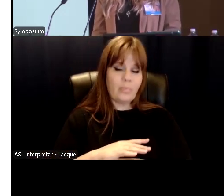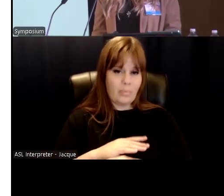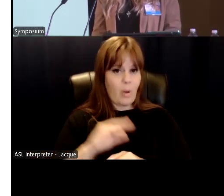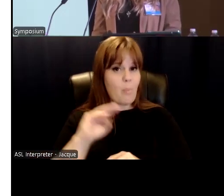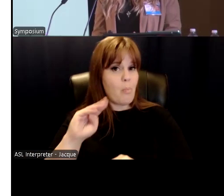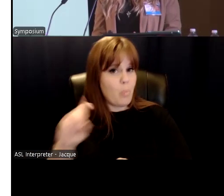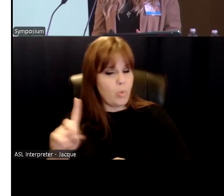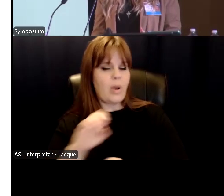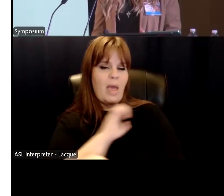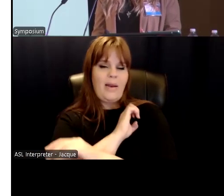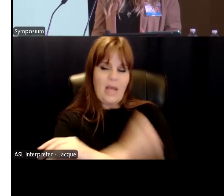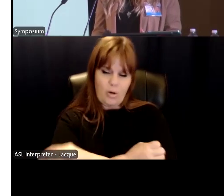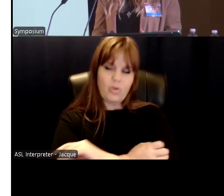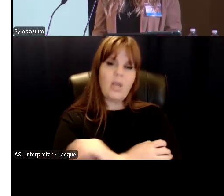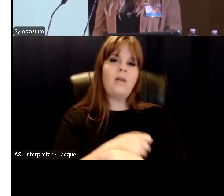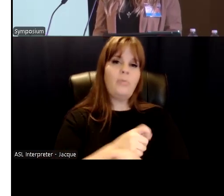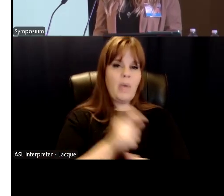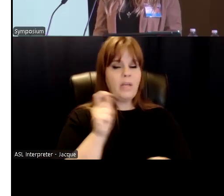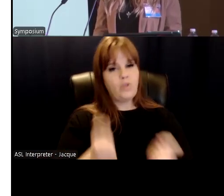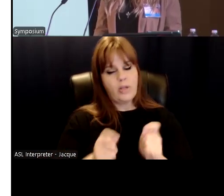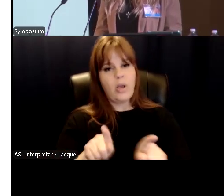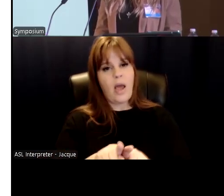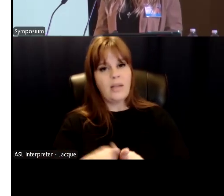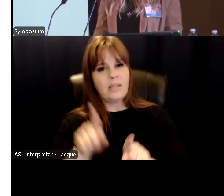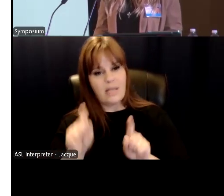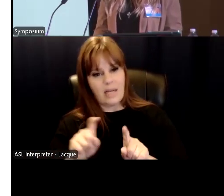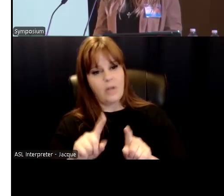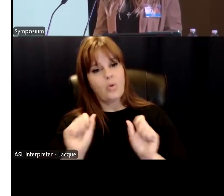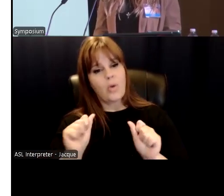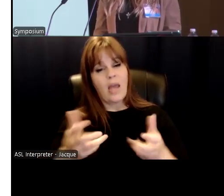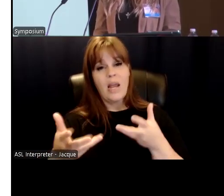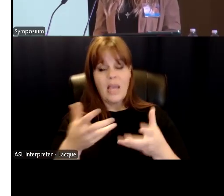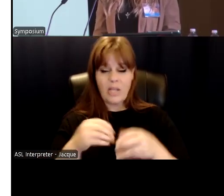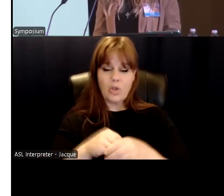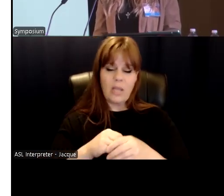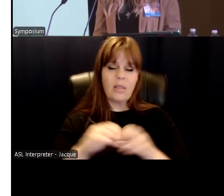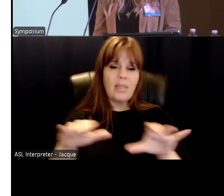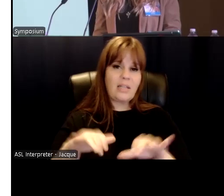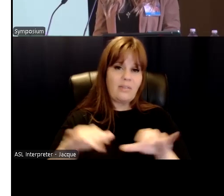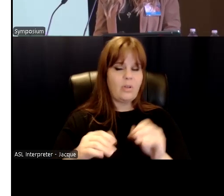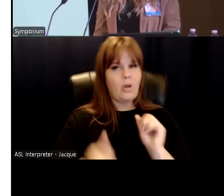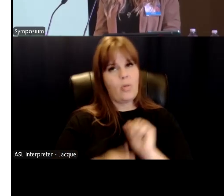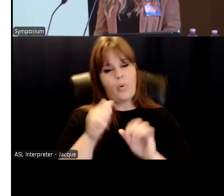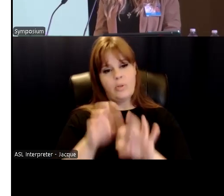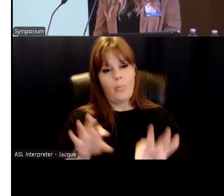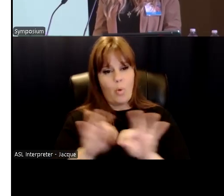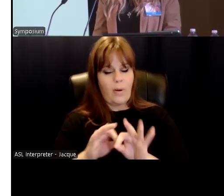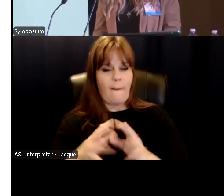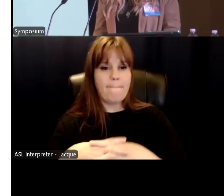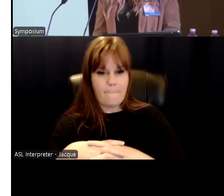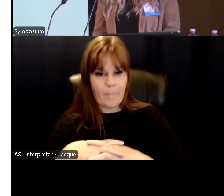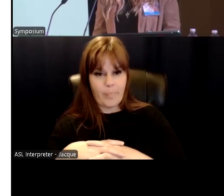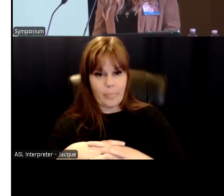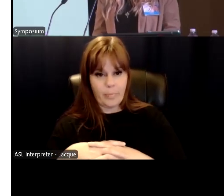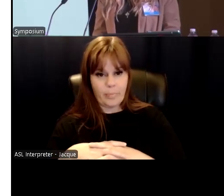levels, and to make changes as needed so that you're able to engage in those activities that are most important to you. So